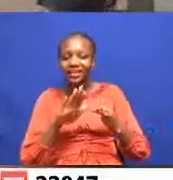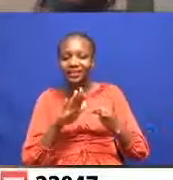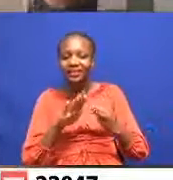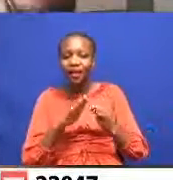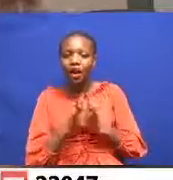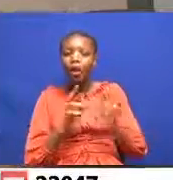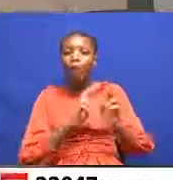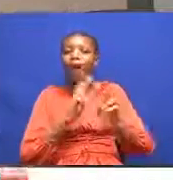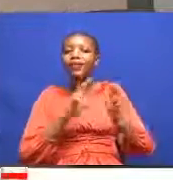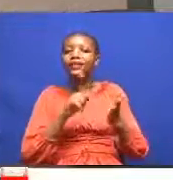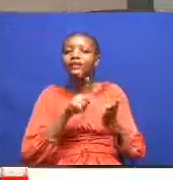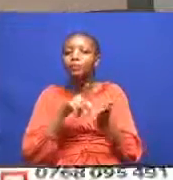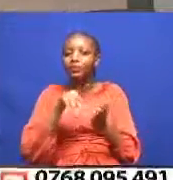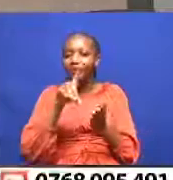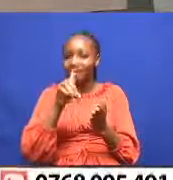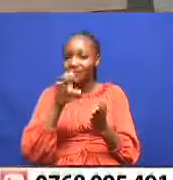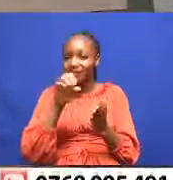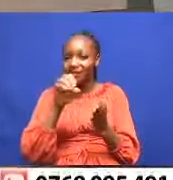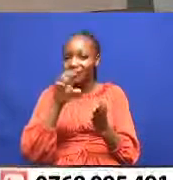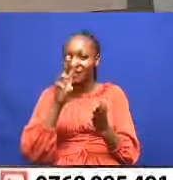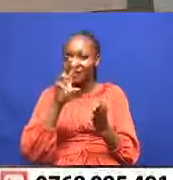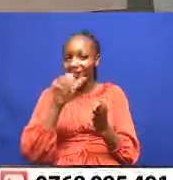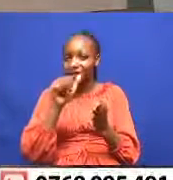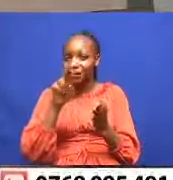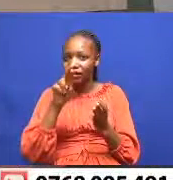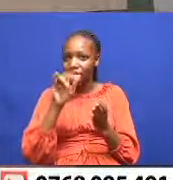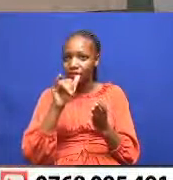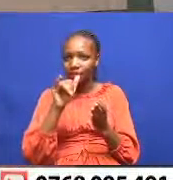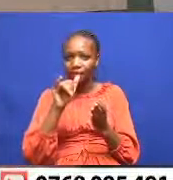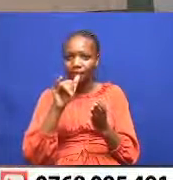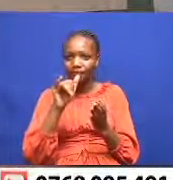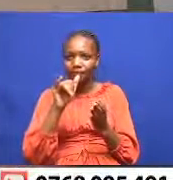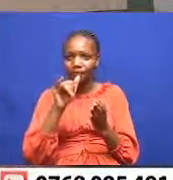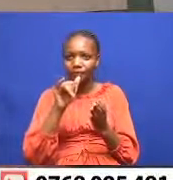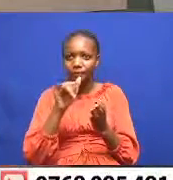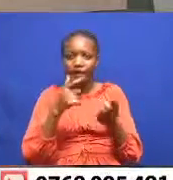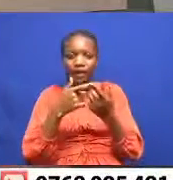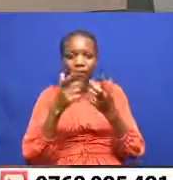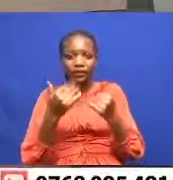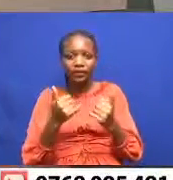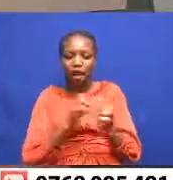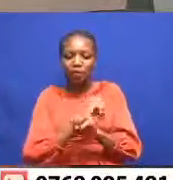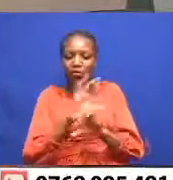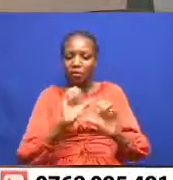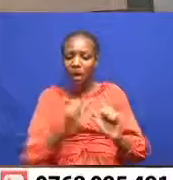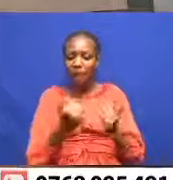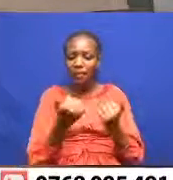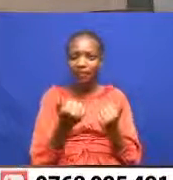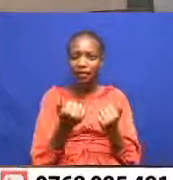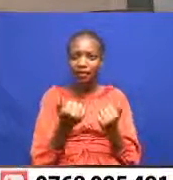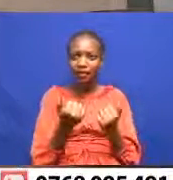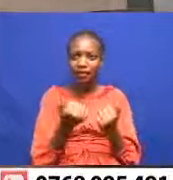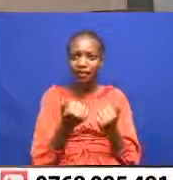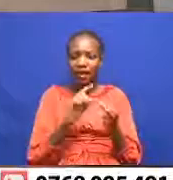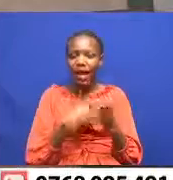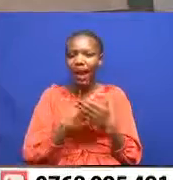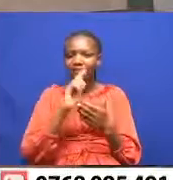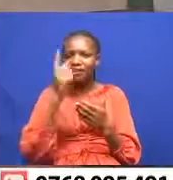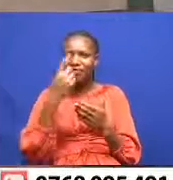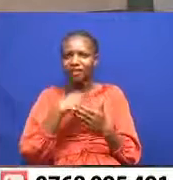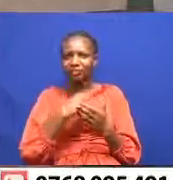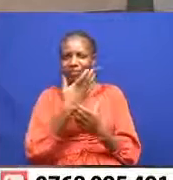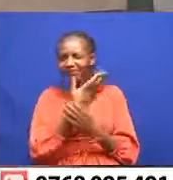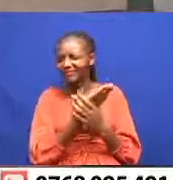rurashio. That was supposed to be on 25th April. But then COVID happened. At first we were